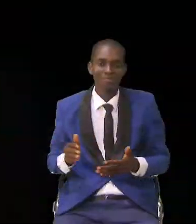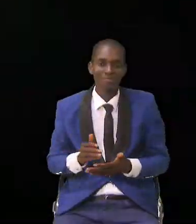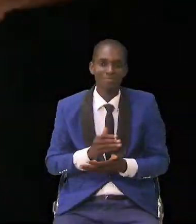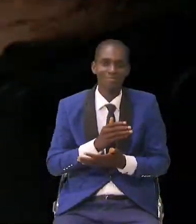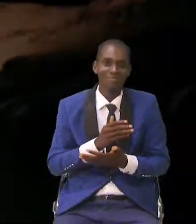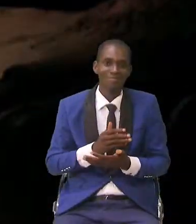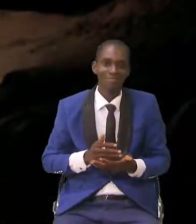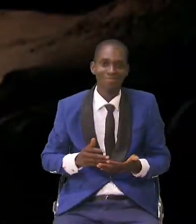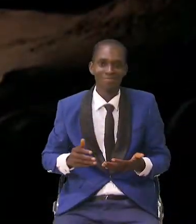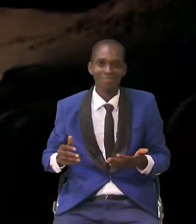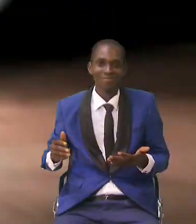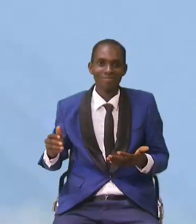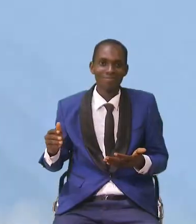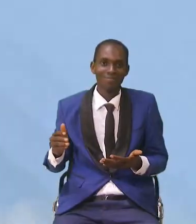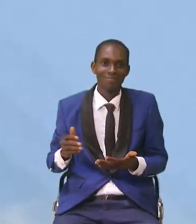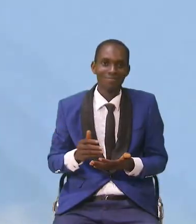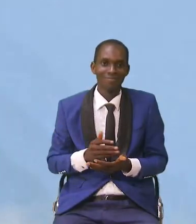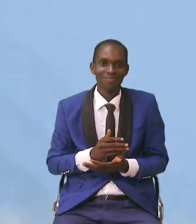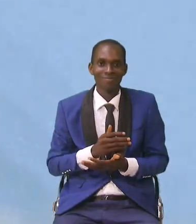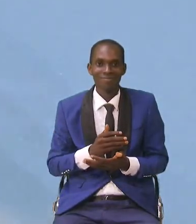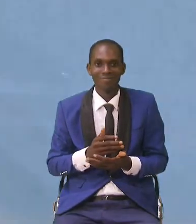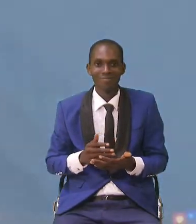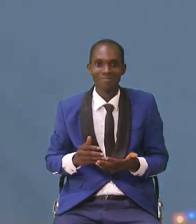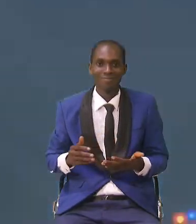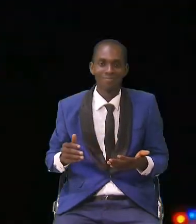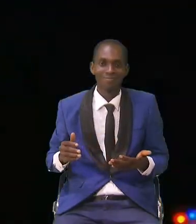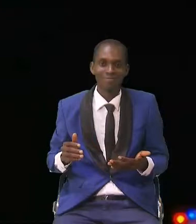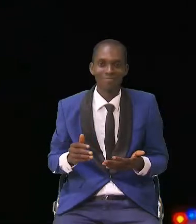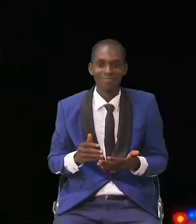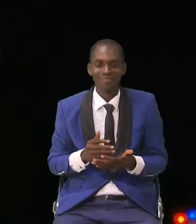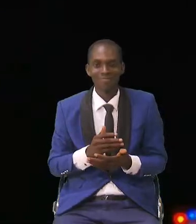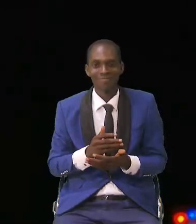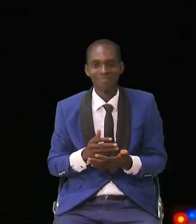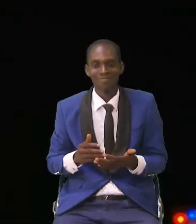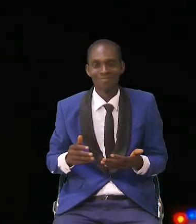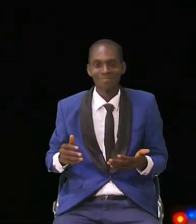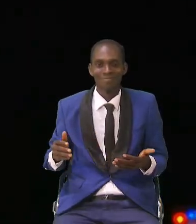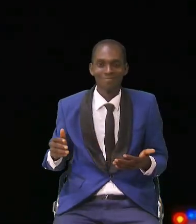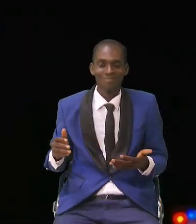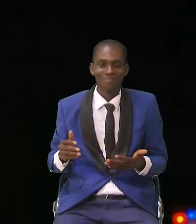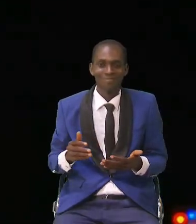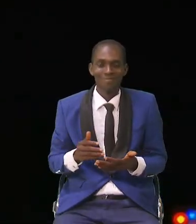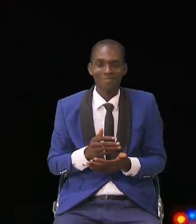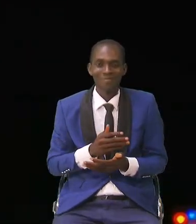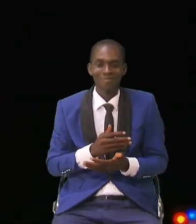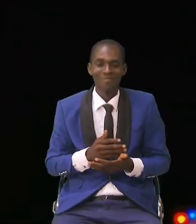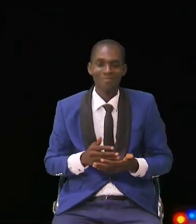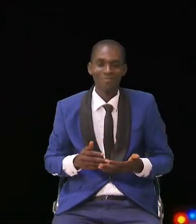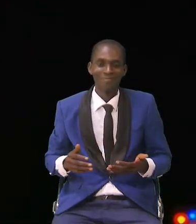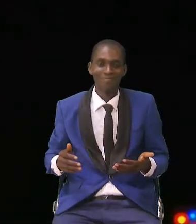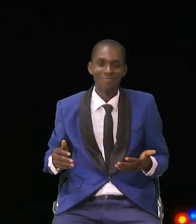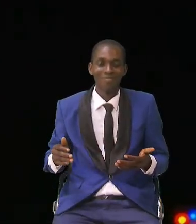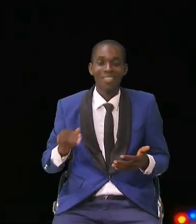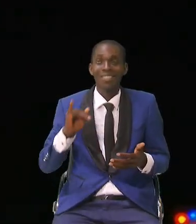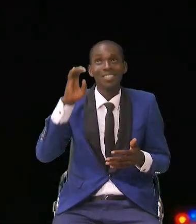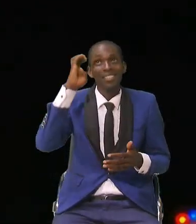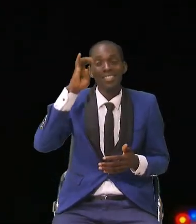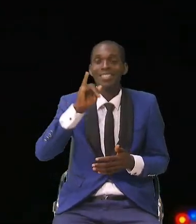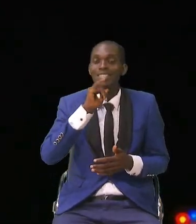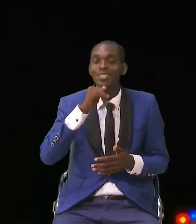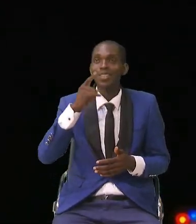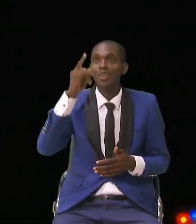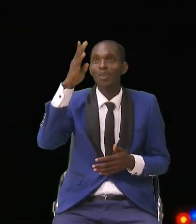From here in Orlando, Florida, we join with our brothers and sisters across the world to proclaim who our God